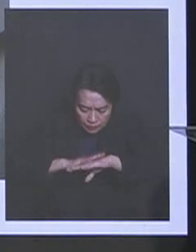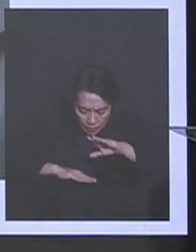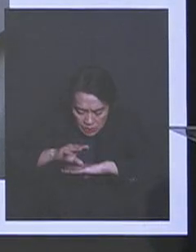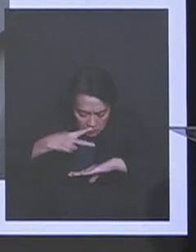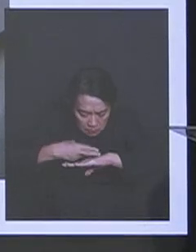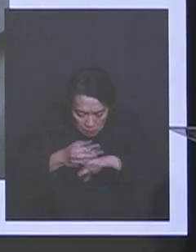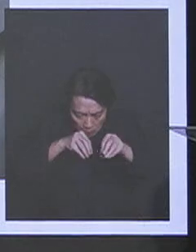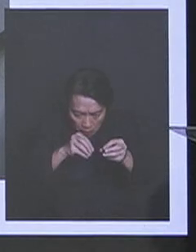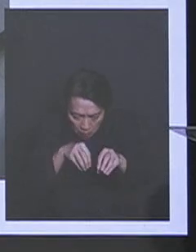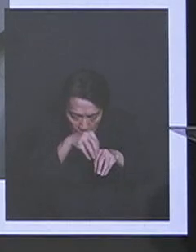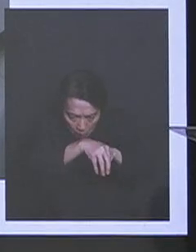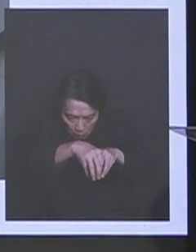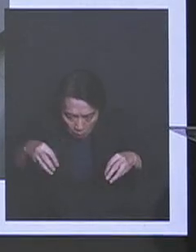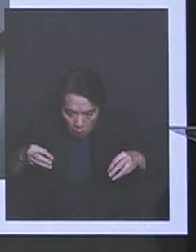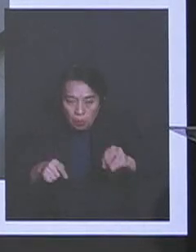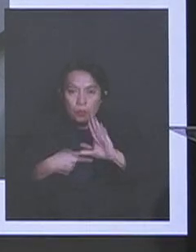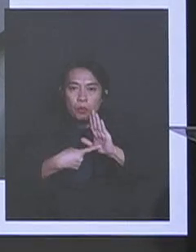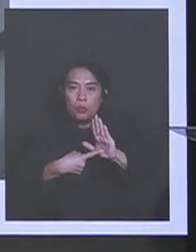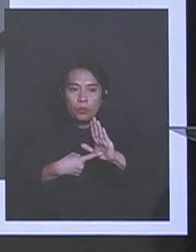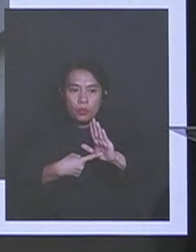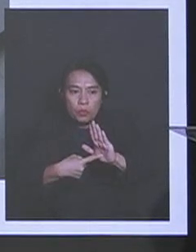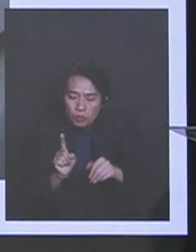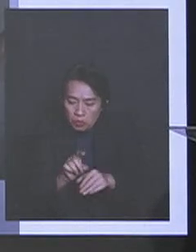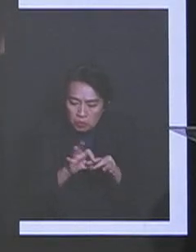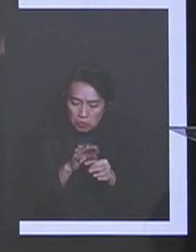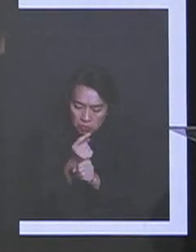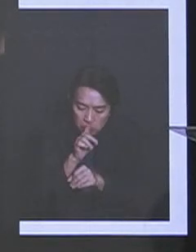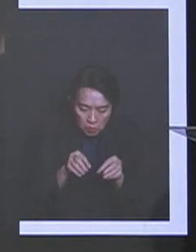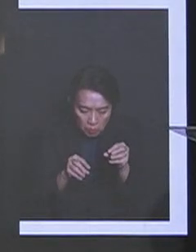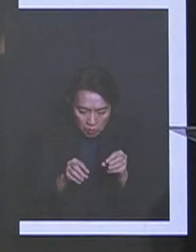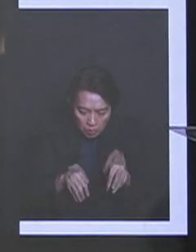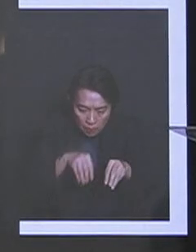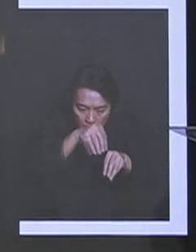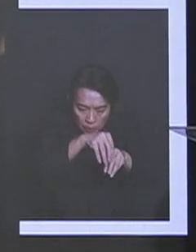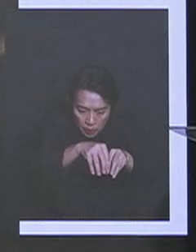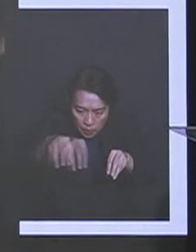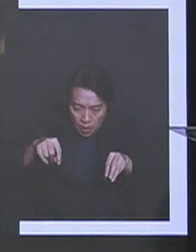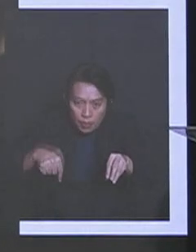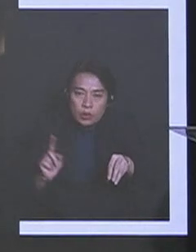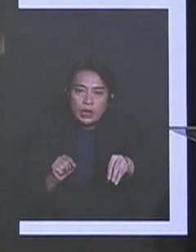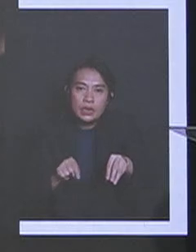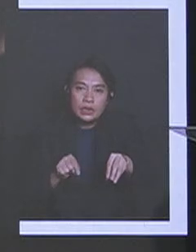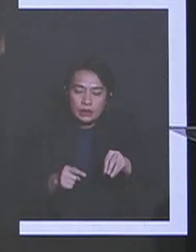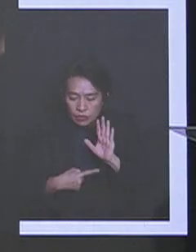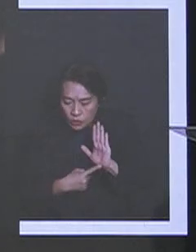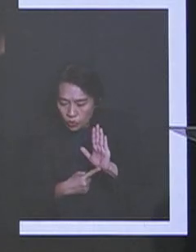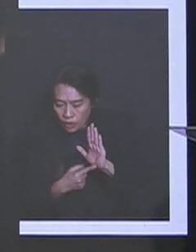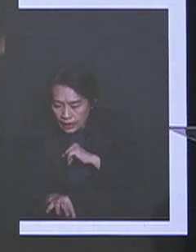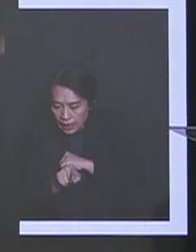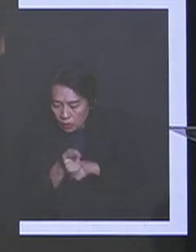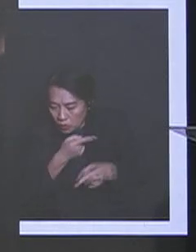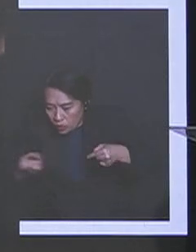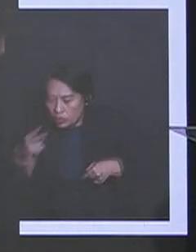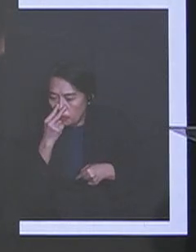but it's very important, though, to get on the ground as quickly as possible to really present that work that